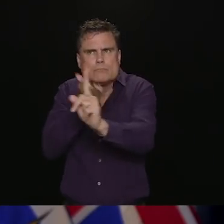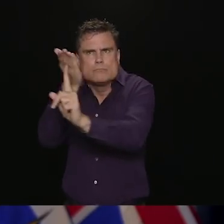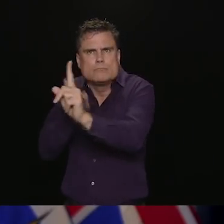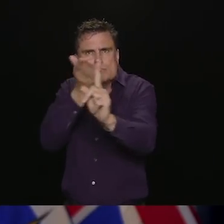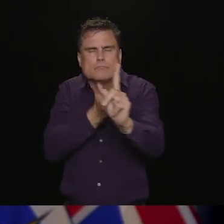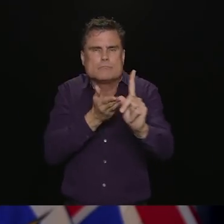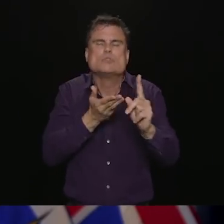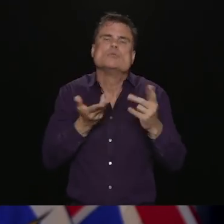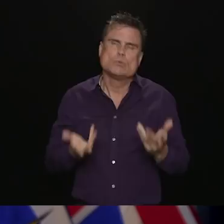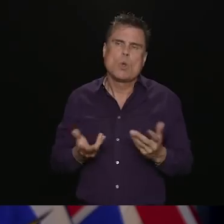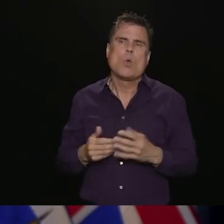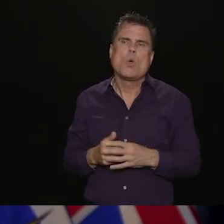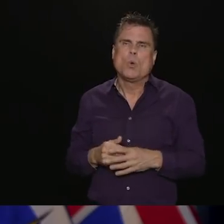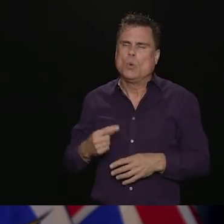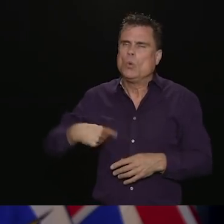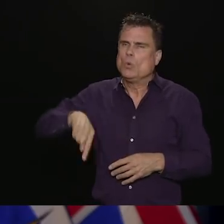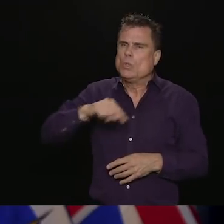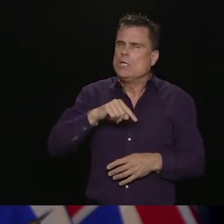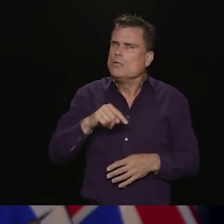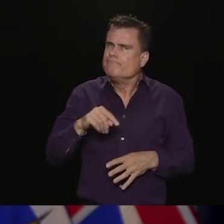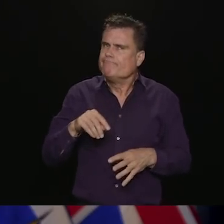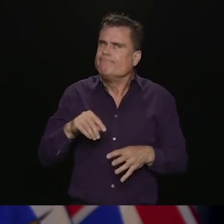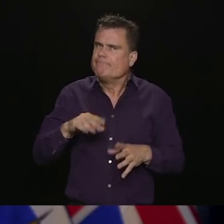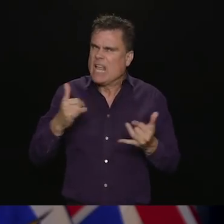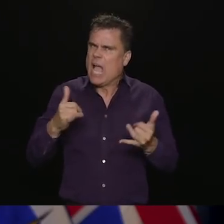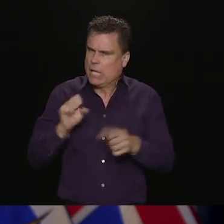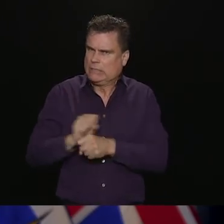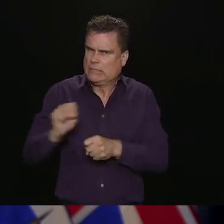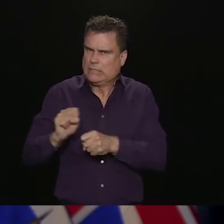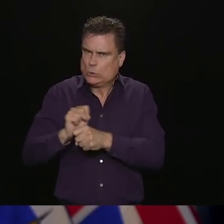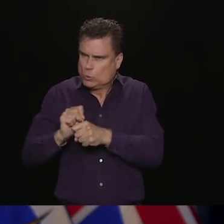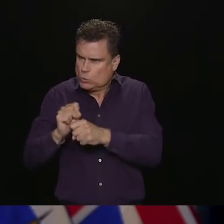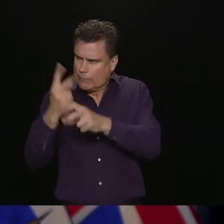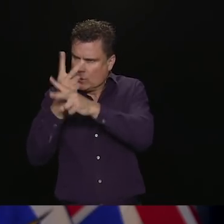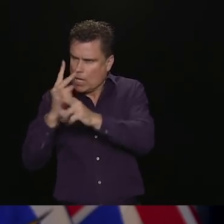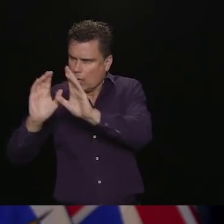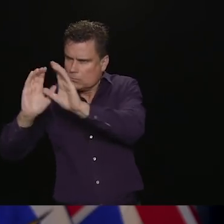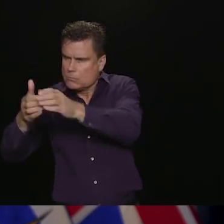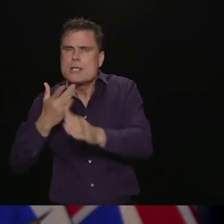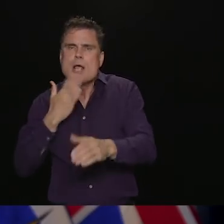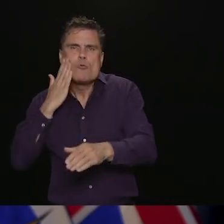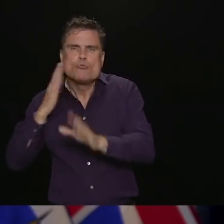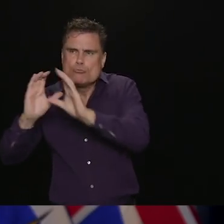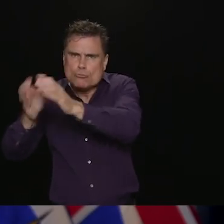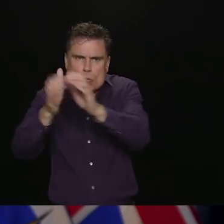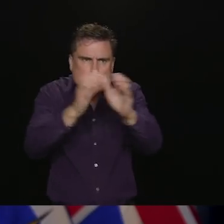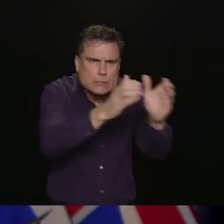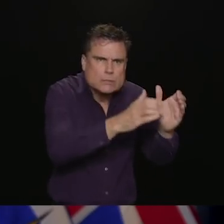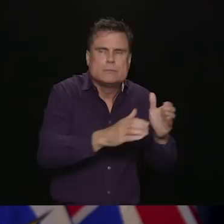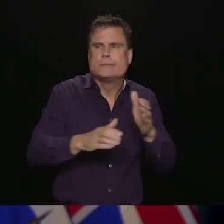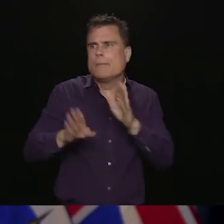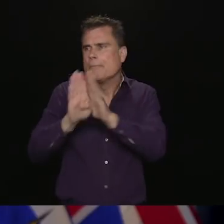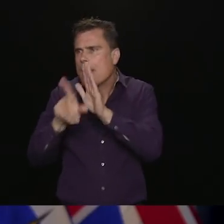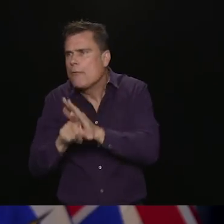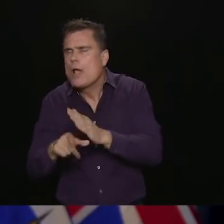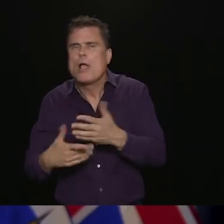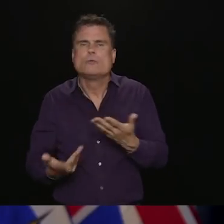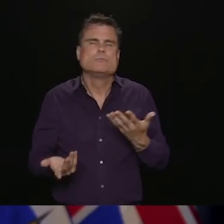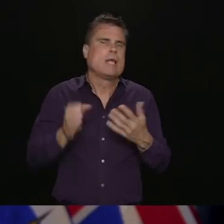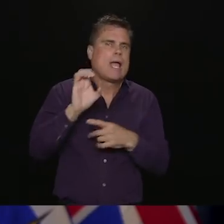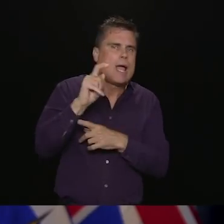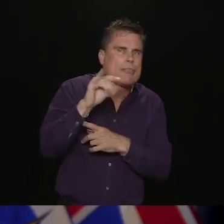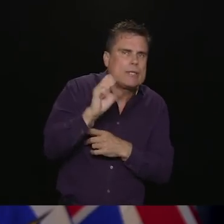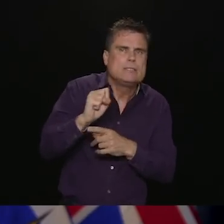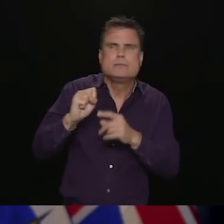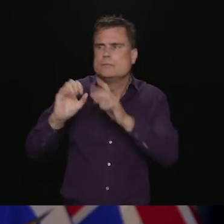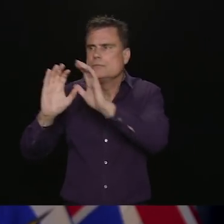be presented using such things as race-based data, as well as geographic,